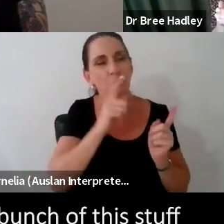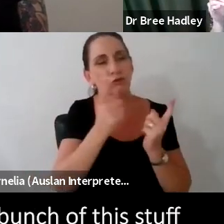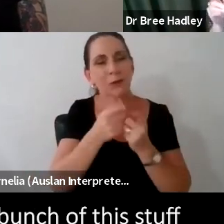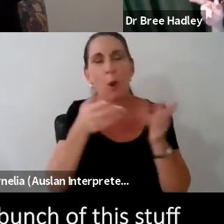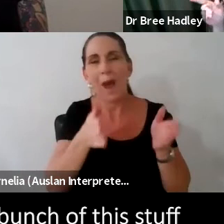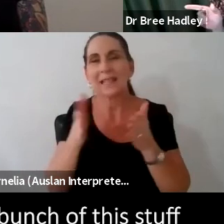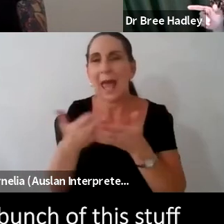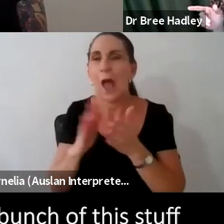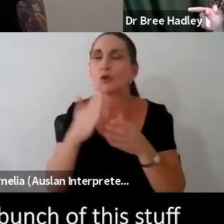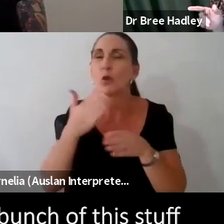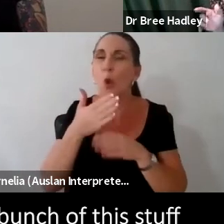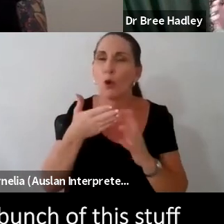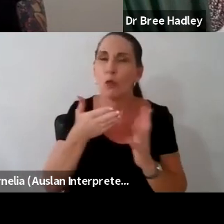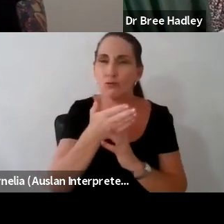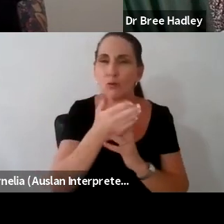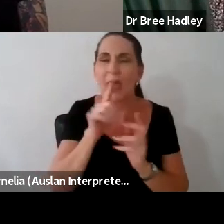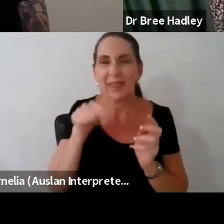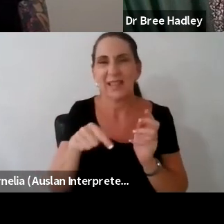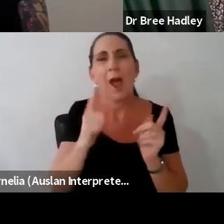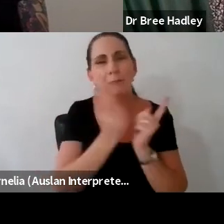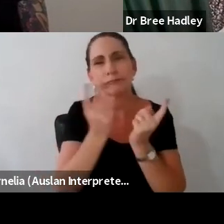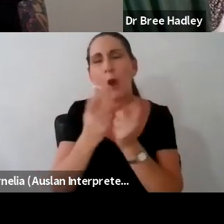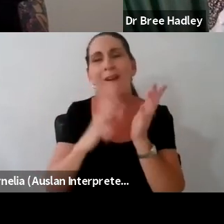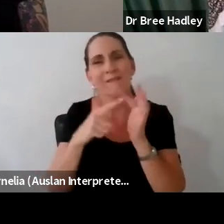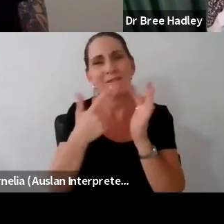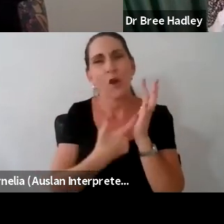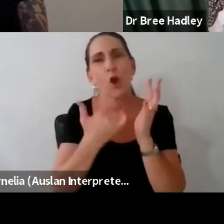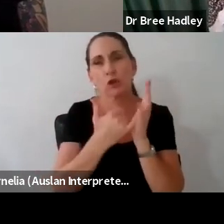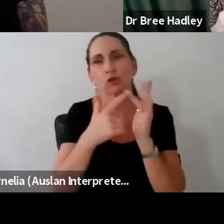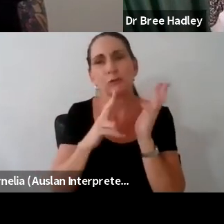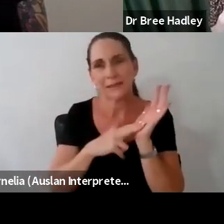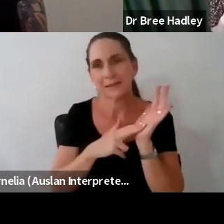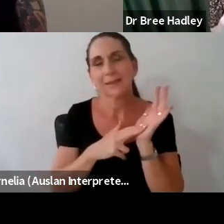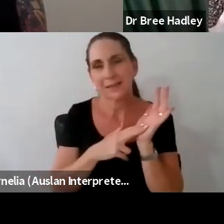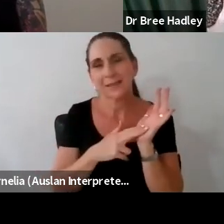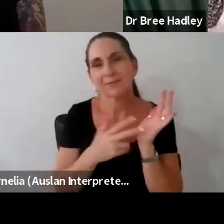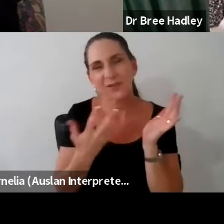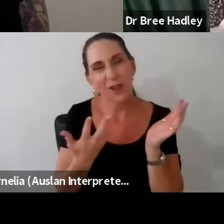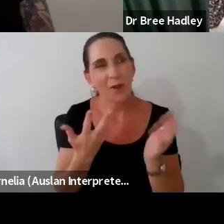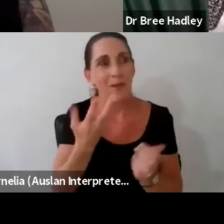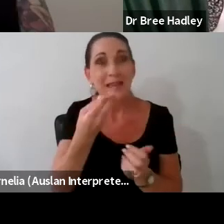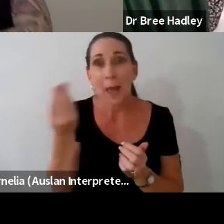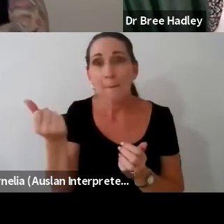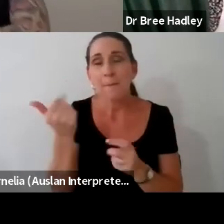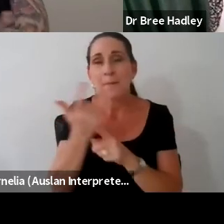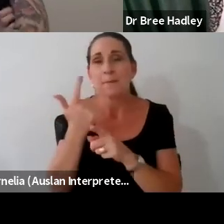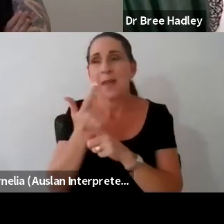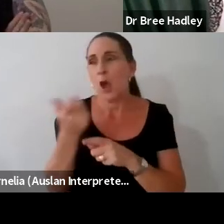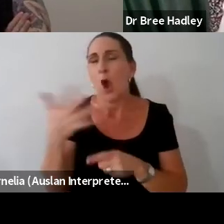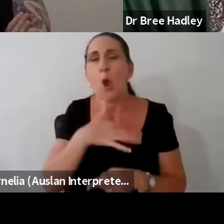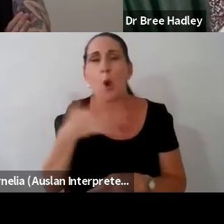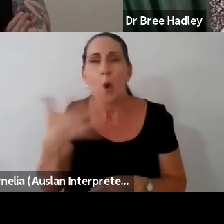stuff and a bunch of versions of this stuff. And there's versions that are about hurt at not being able